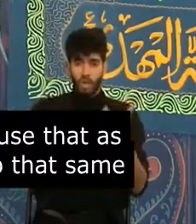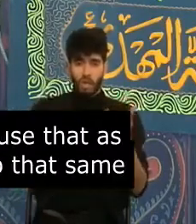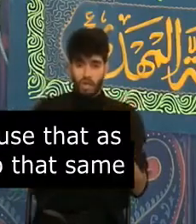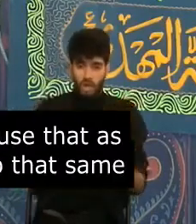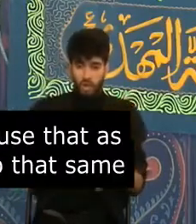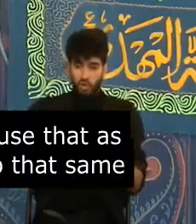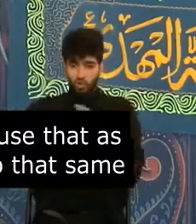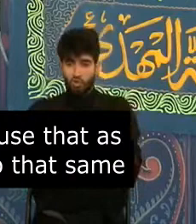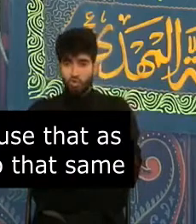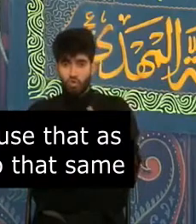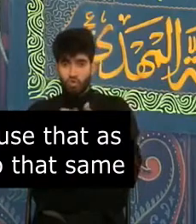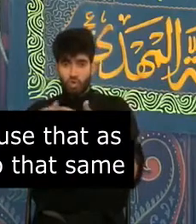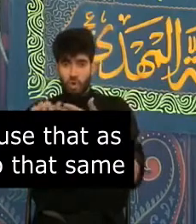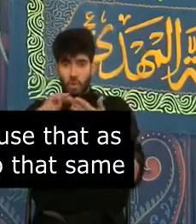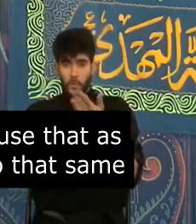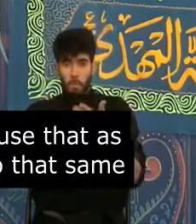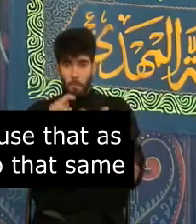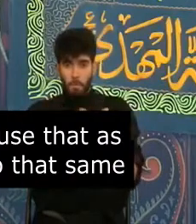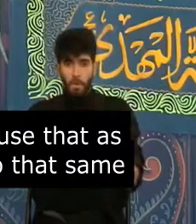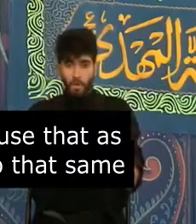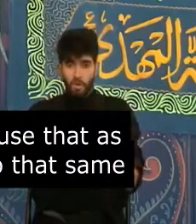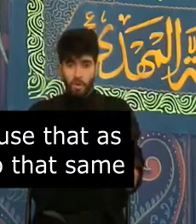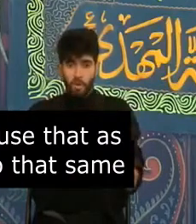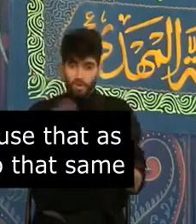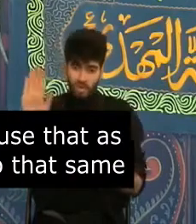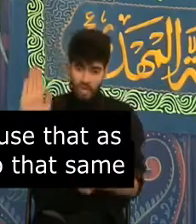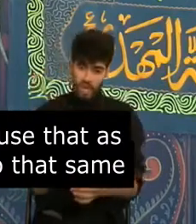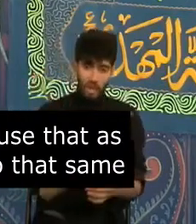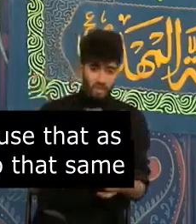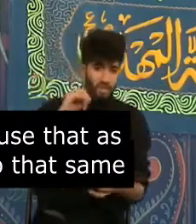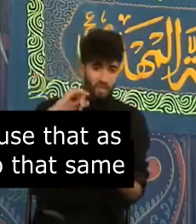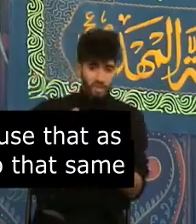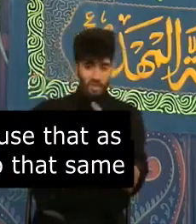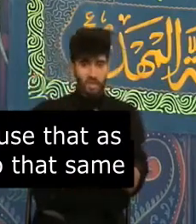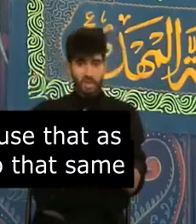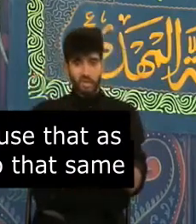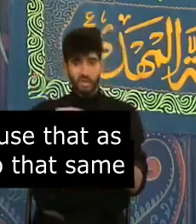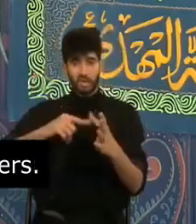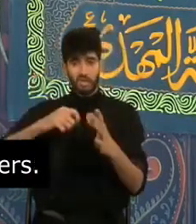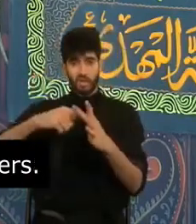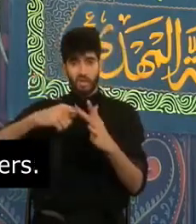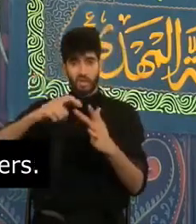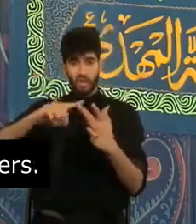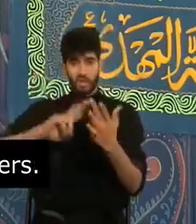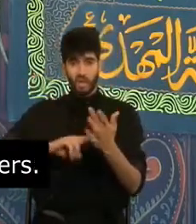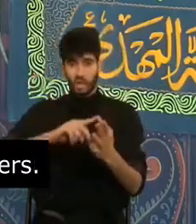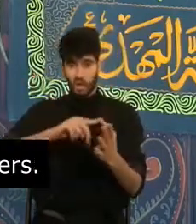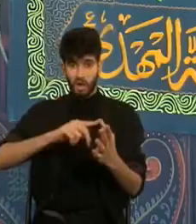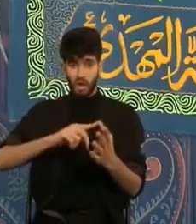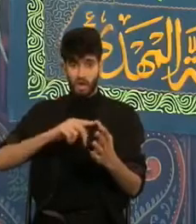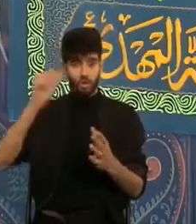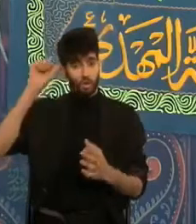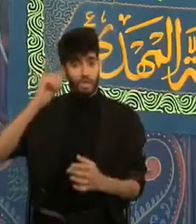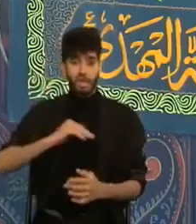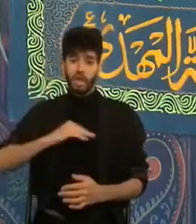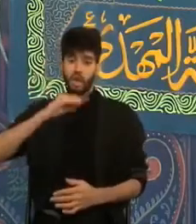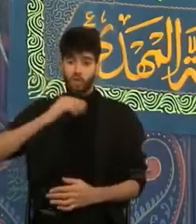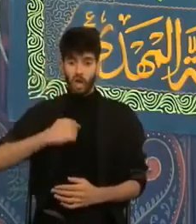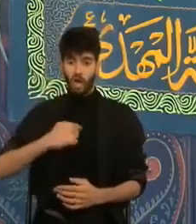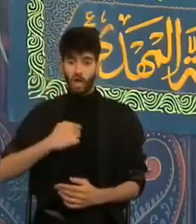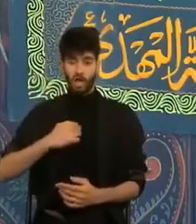salam, it would be sufficient for you to use that as a lesson that you will not also do that same abusive behavior to others.